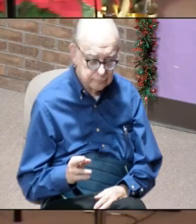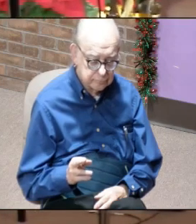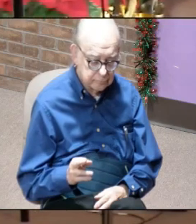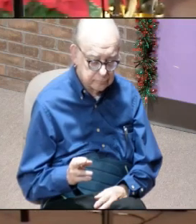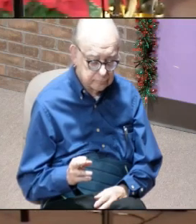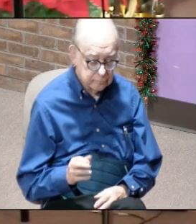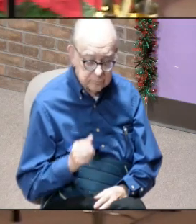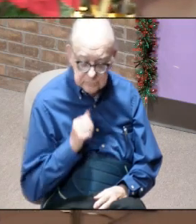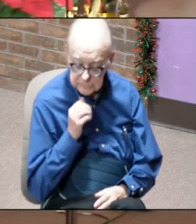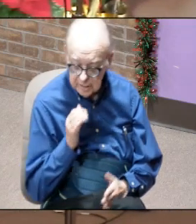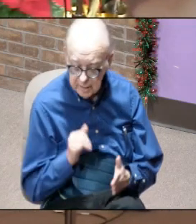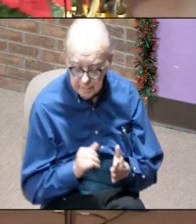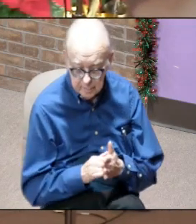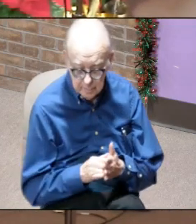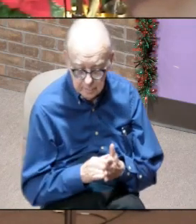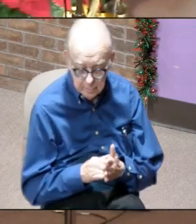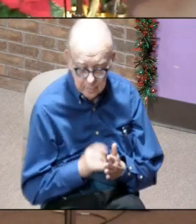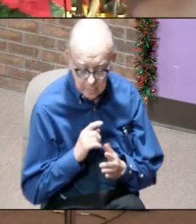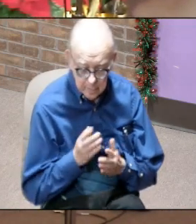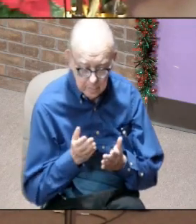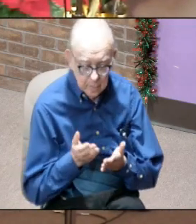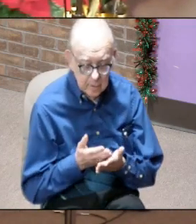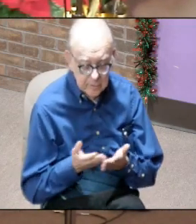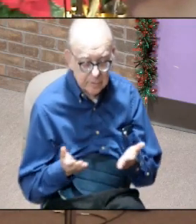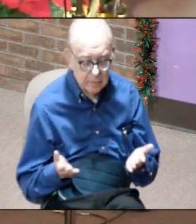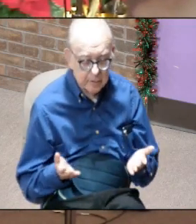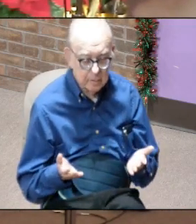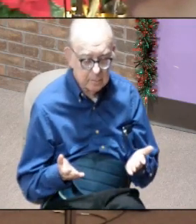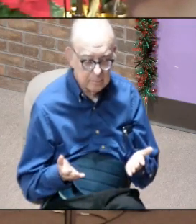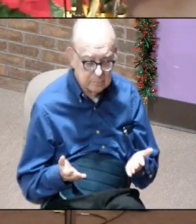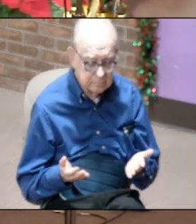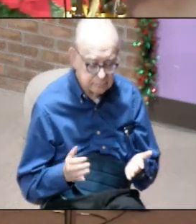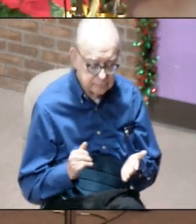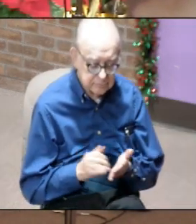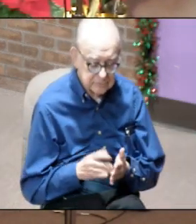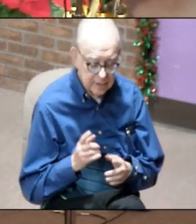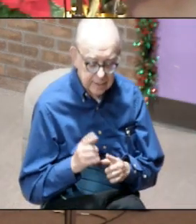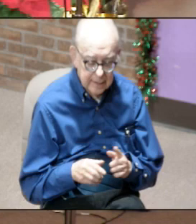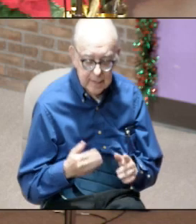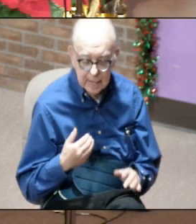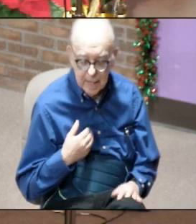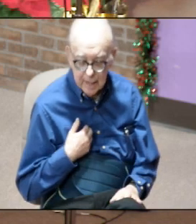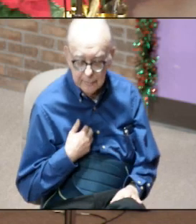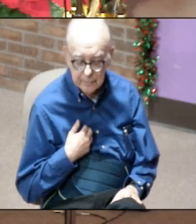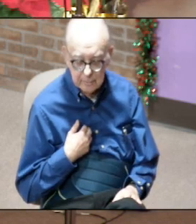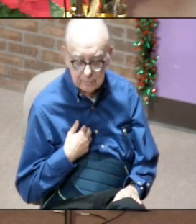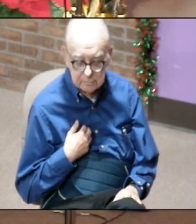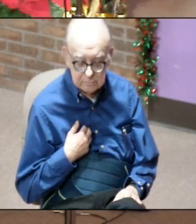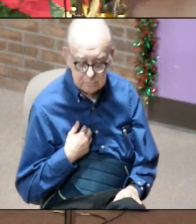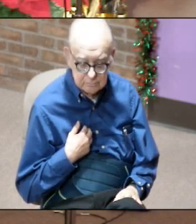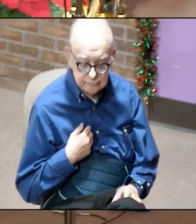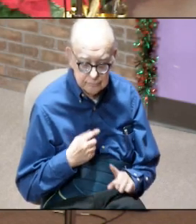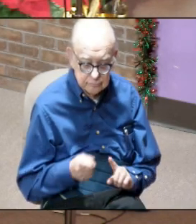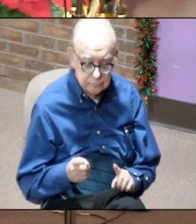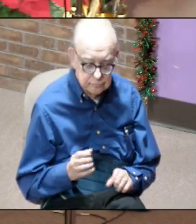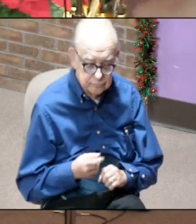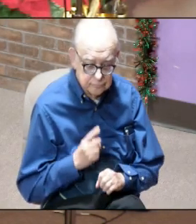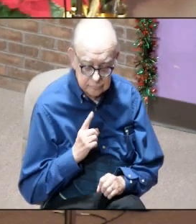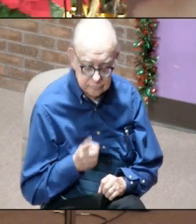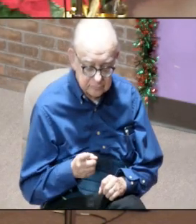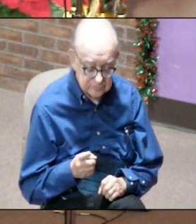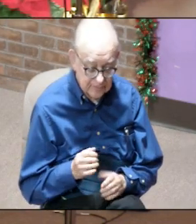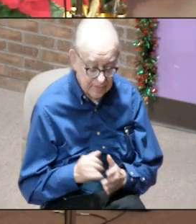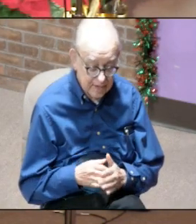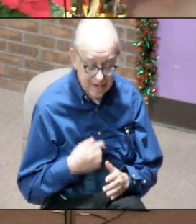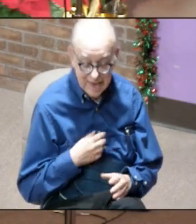not that, but I want something that I can't have, but I'm going to make sure that I